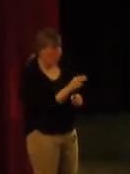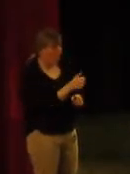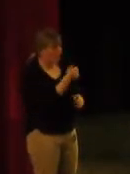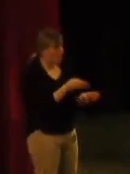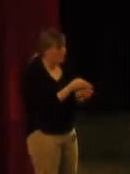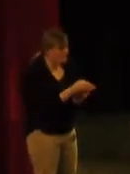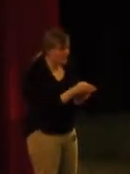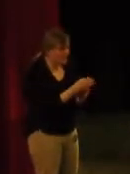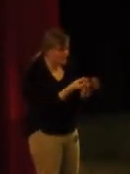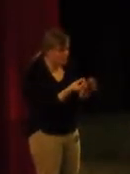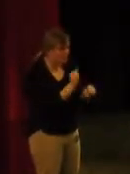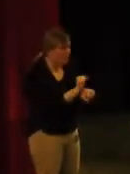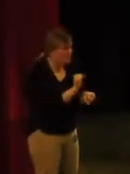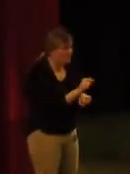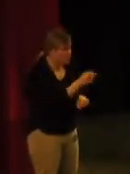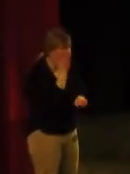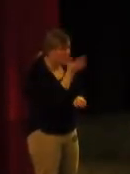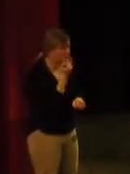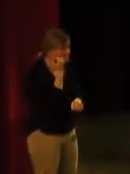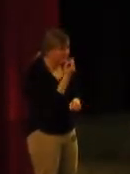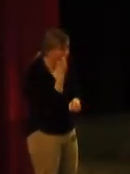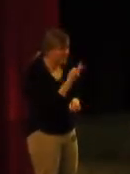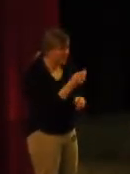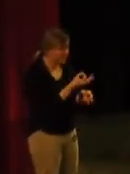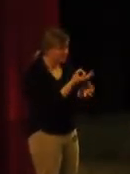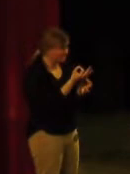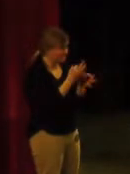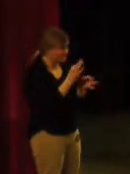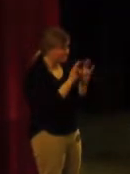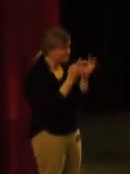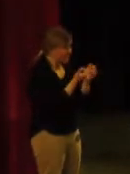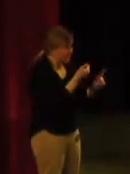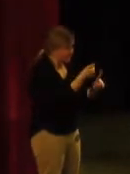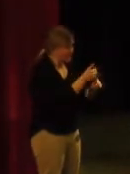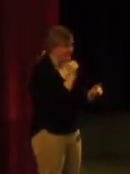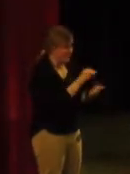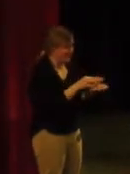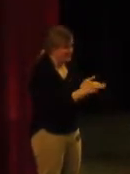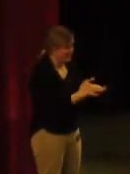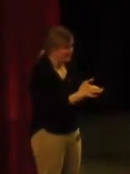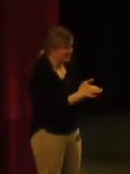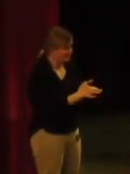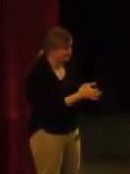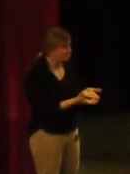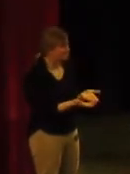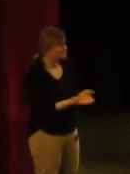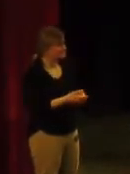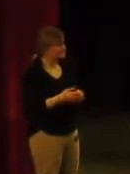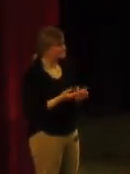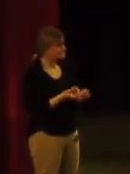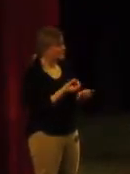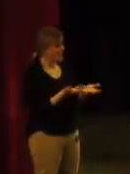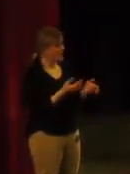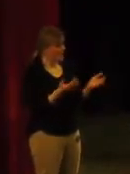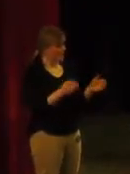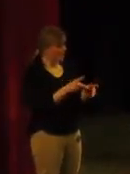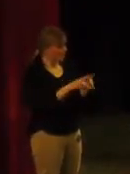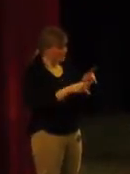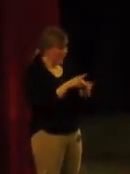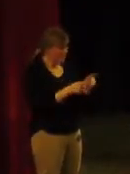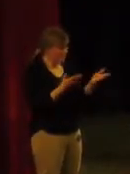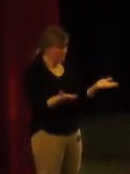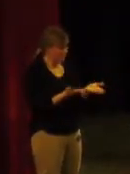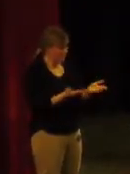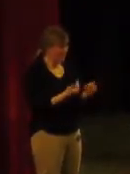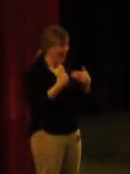run across these families. It's going to be more and more, as more people come into the country, and as the population here, which has a